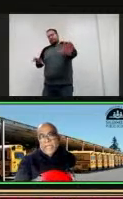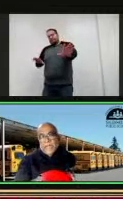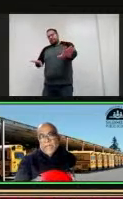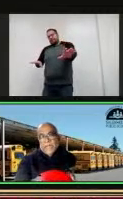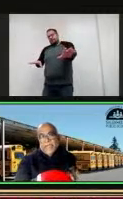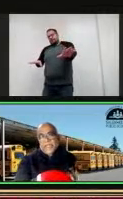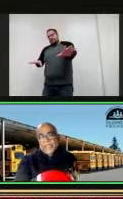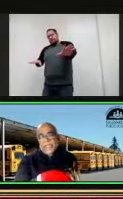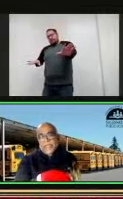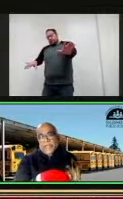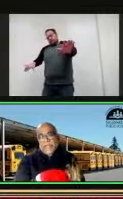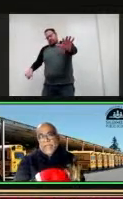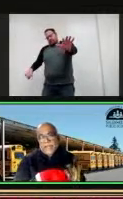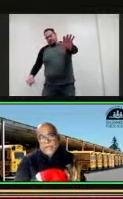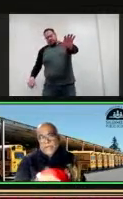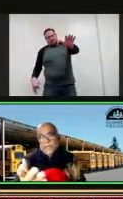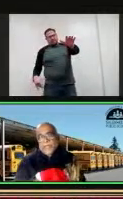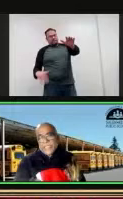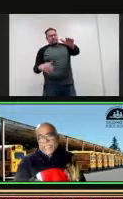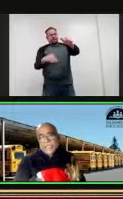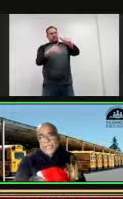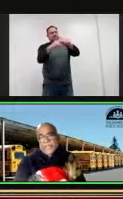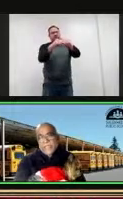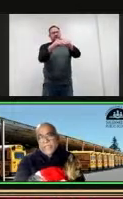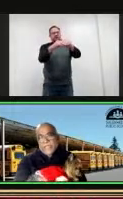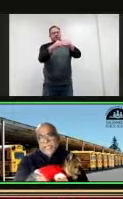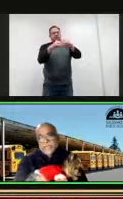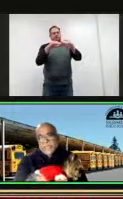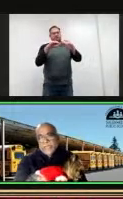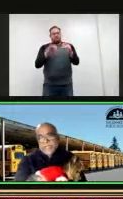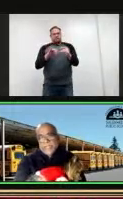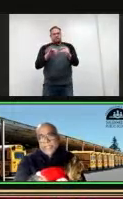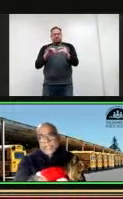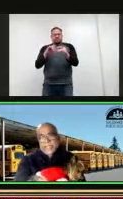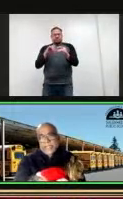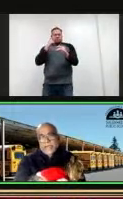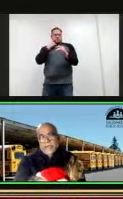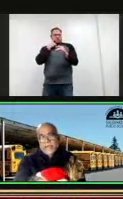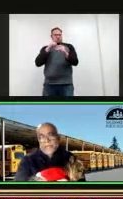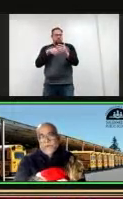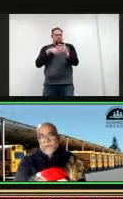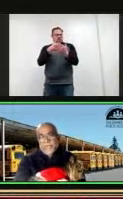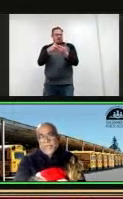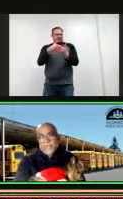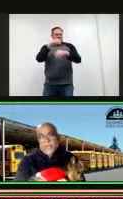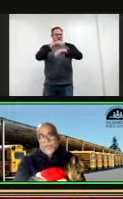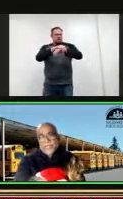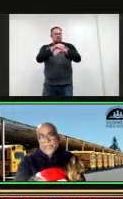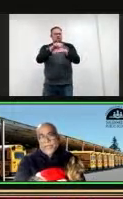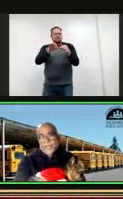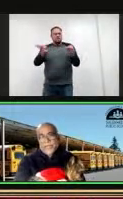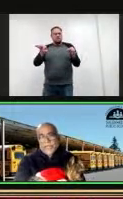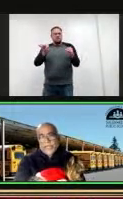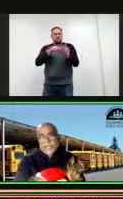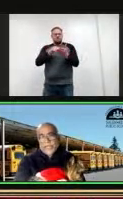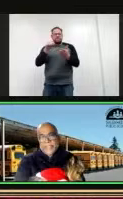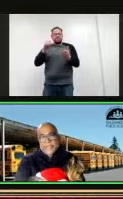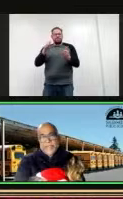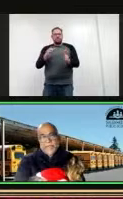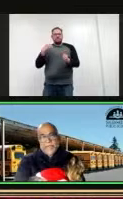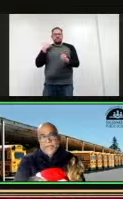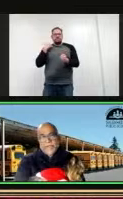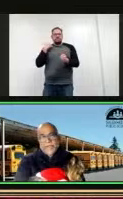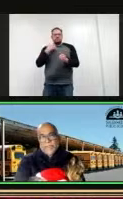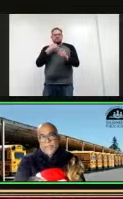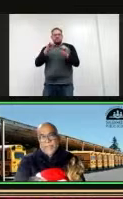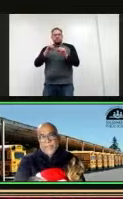English language learners and RIAL group, recent arriving English language learners. That's another 4 years or so we can call them RIAL. After that, we have